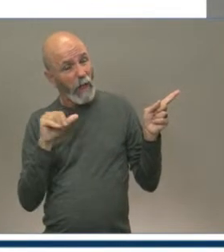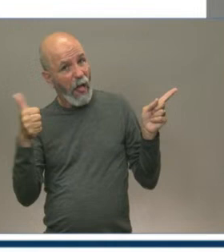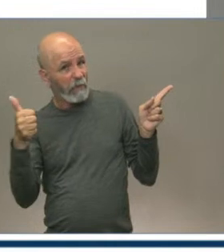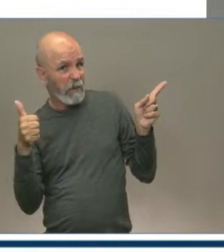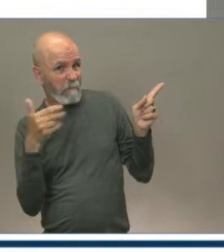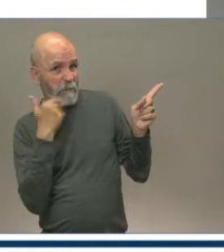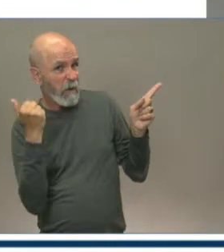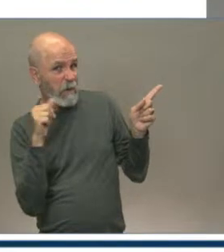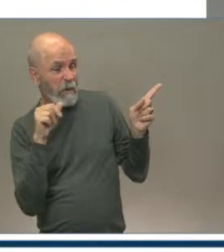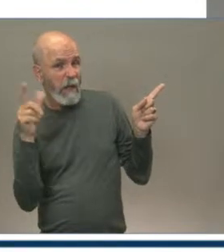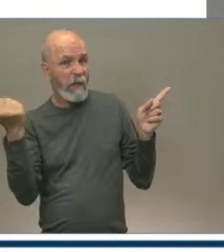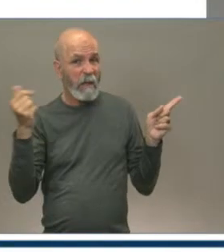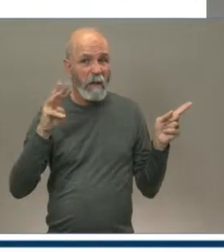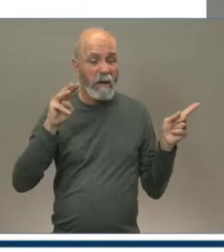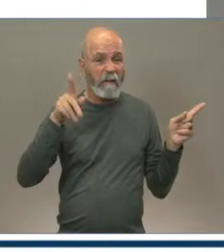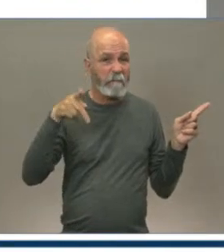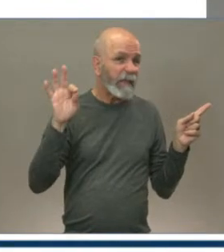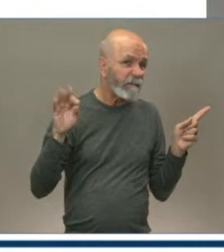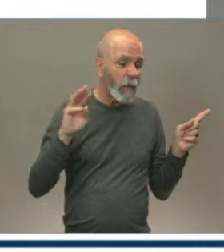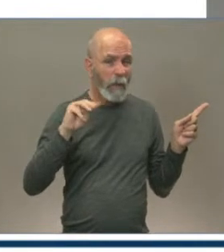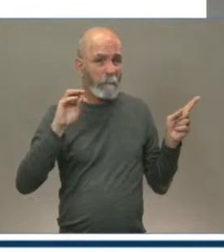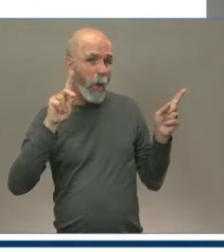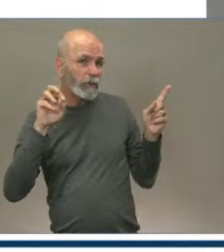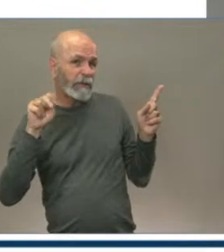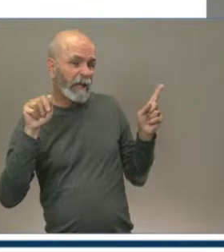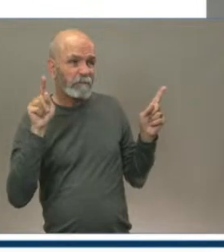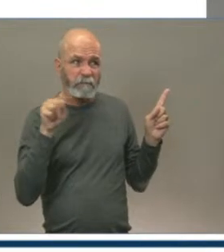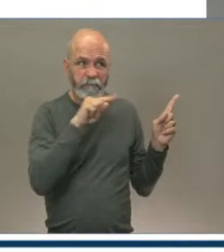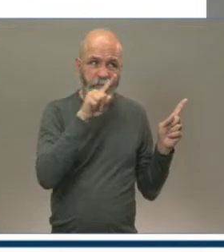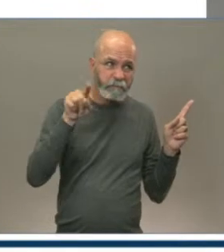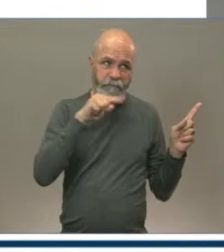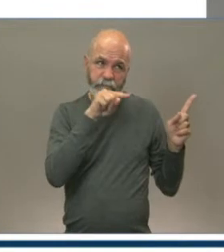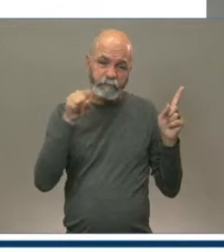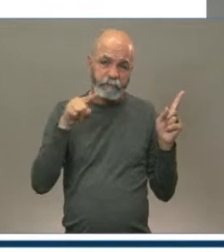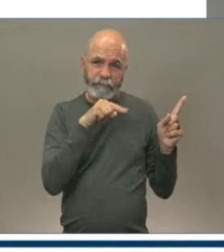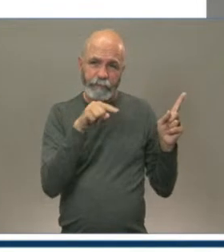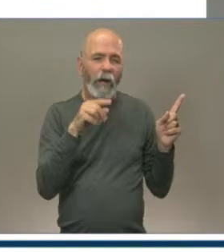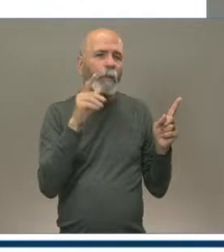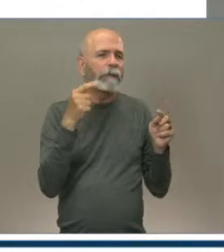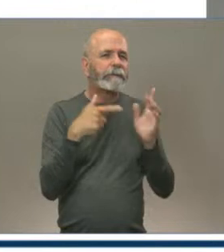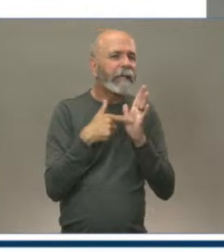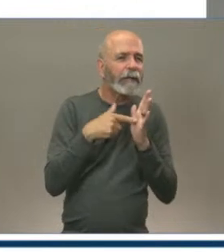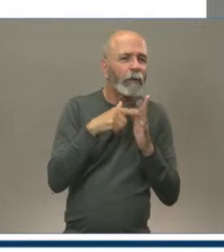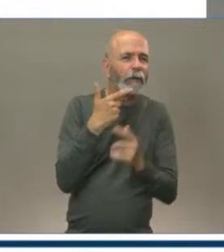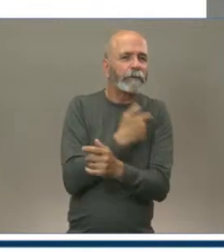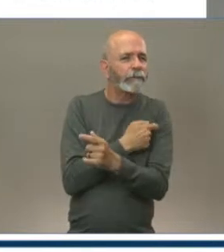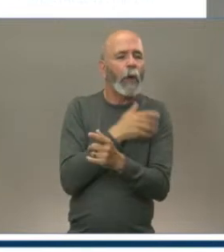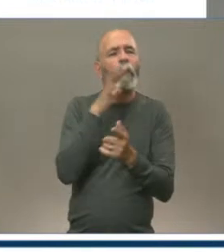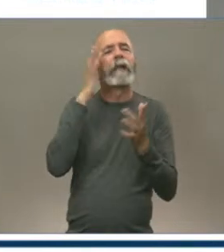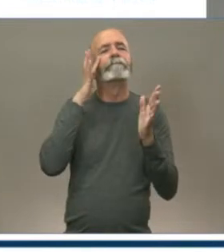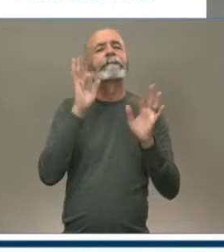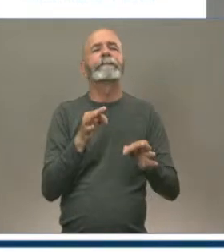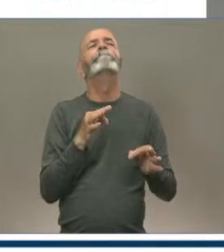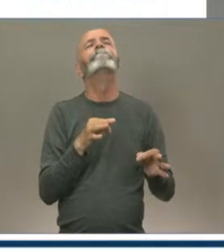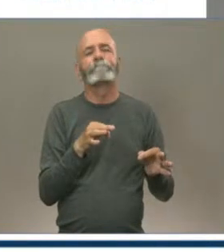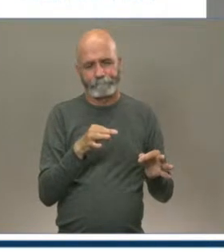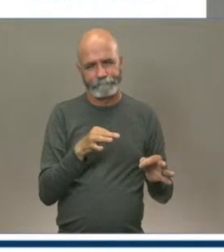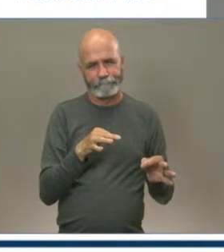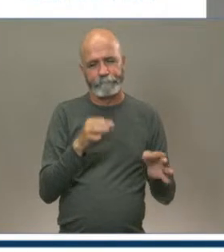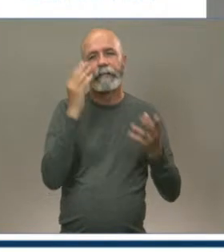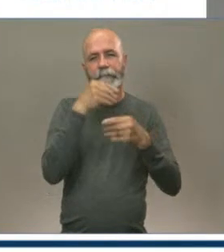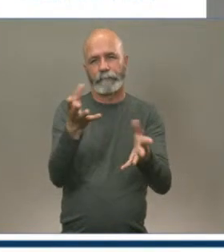for AstraZeneca vaccine as we move into second doses. So we'll be making decisions around second dose,